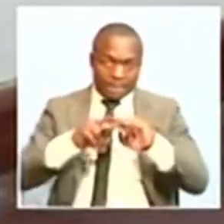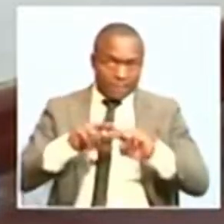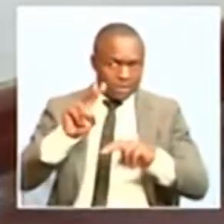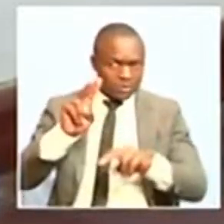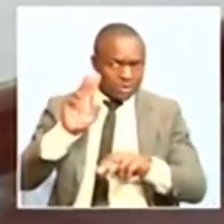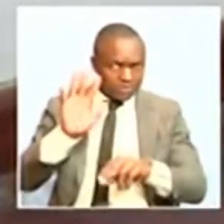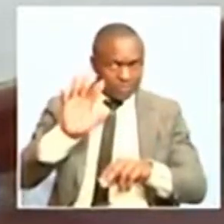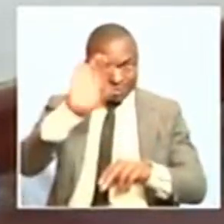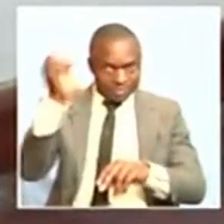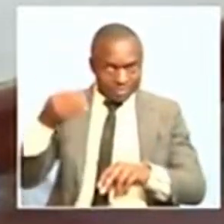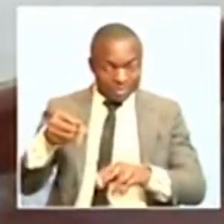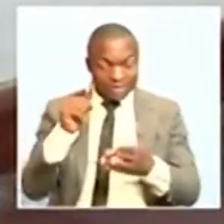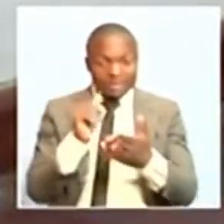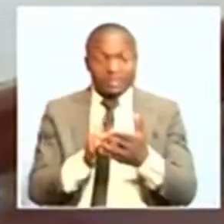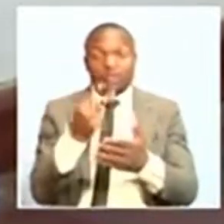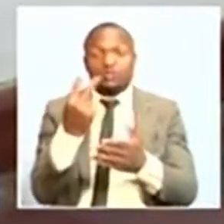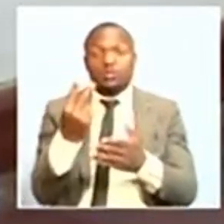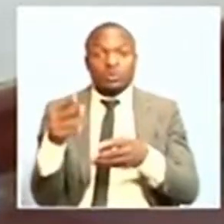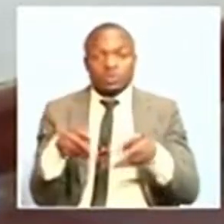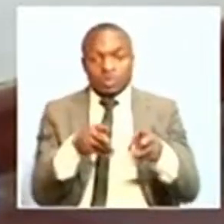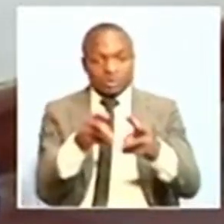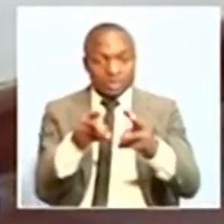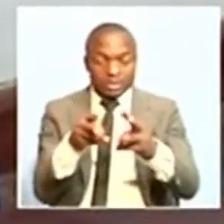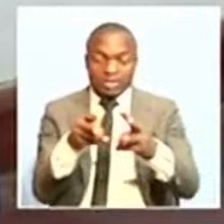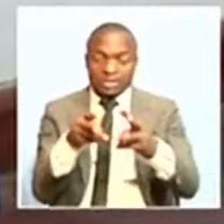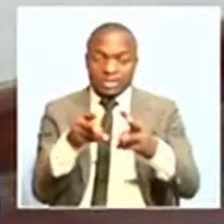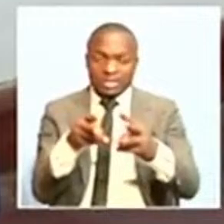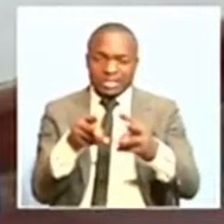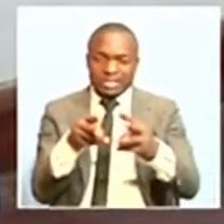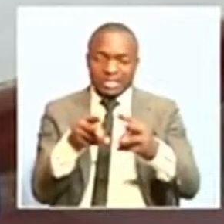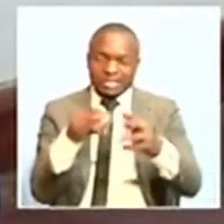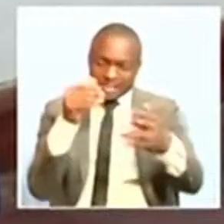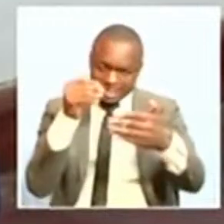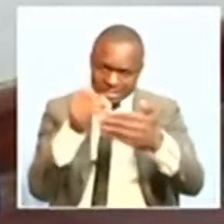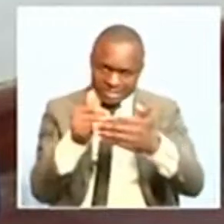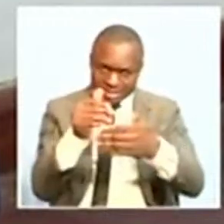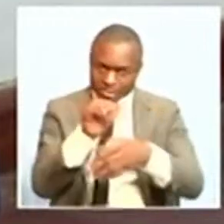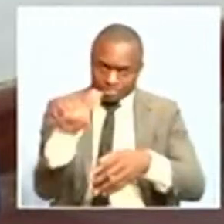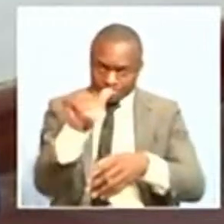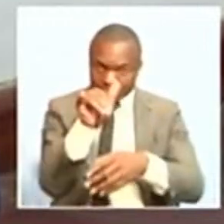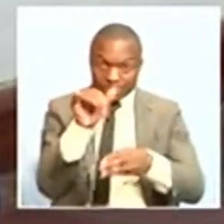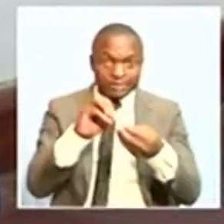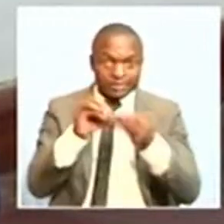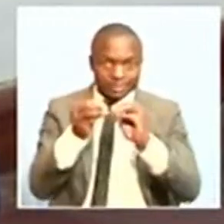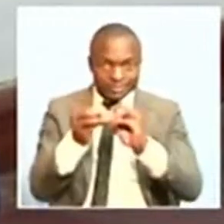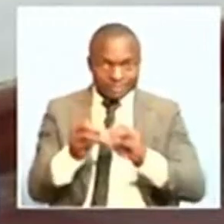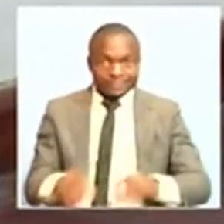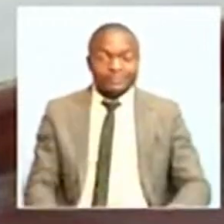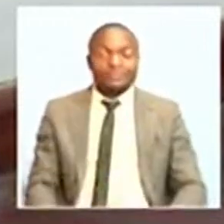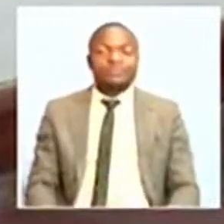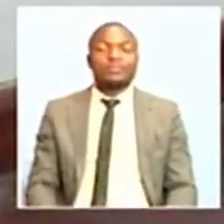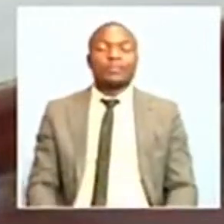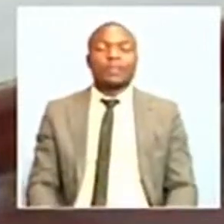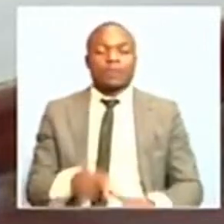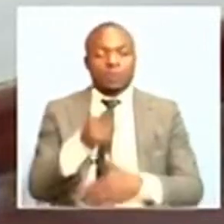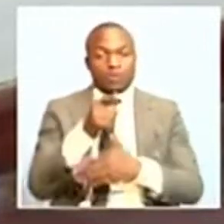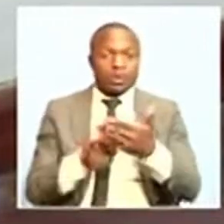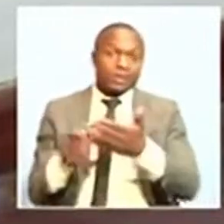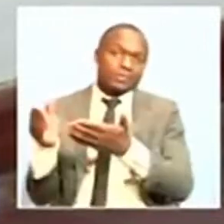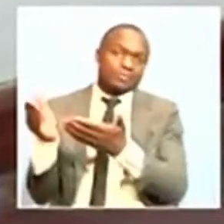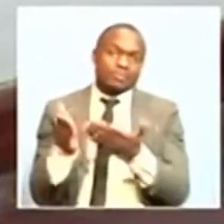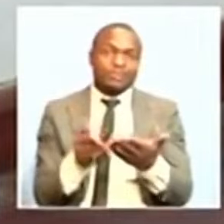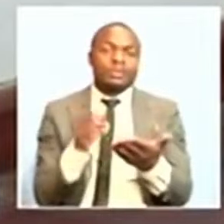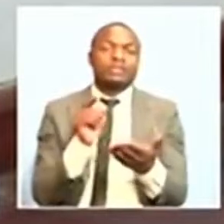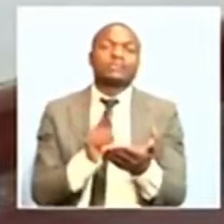are aimed at moving towards the standard rate. And what we bring out there is